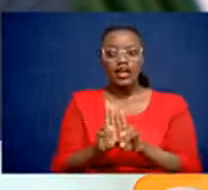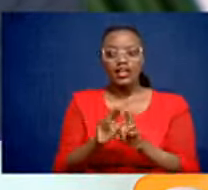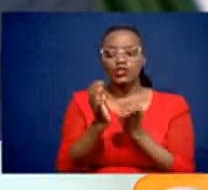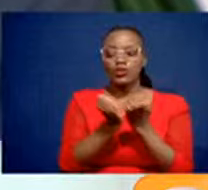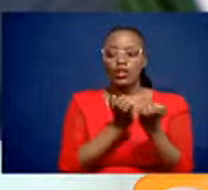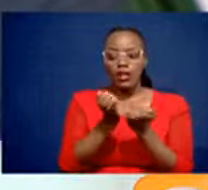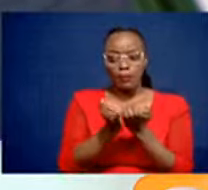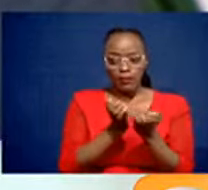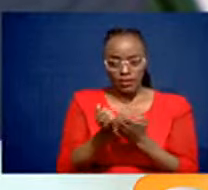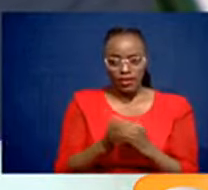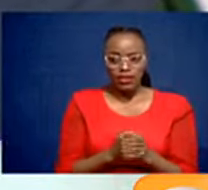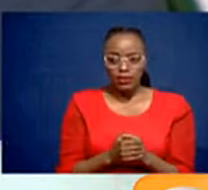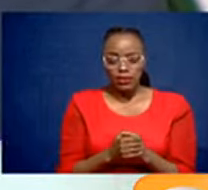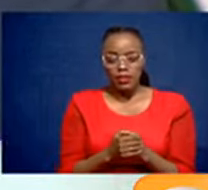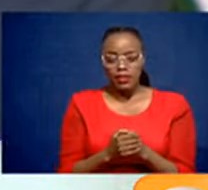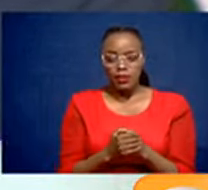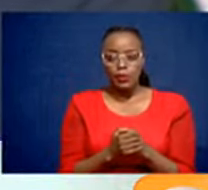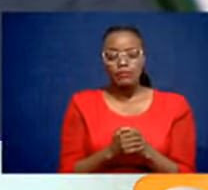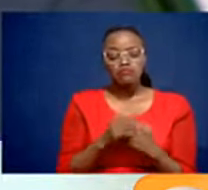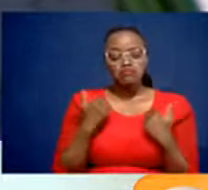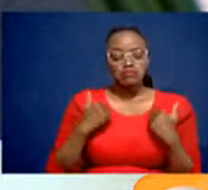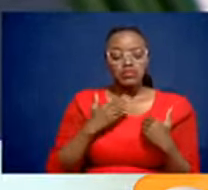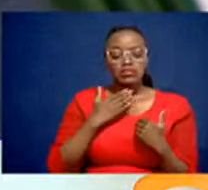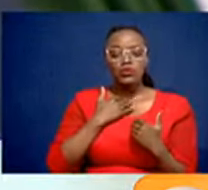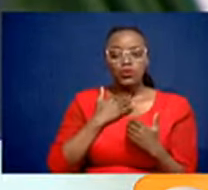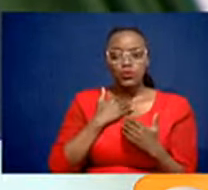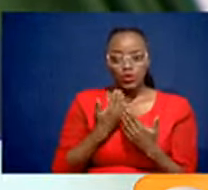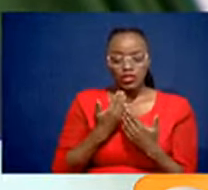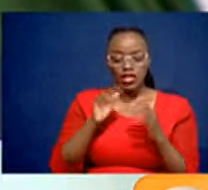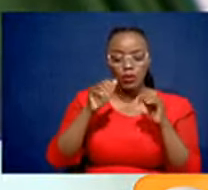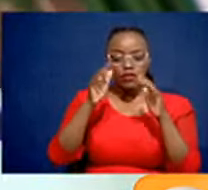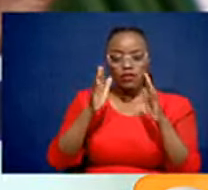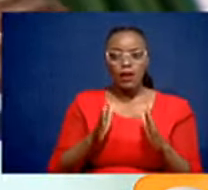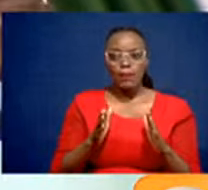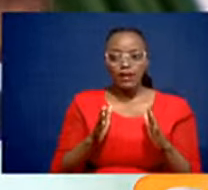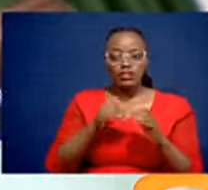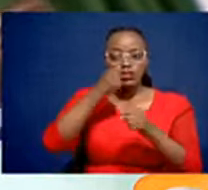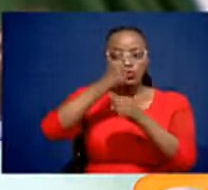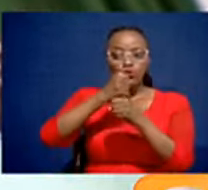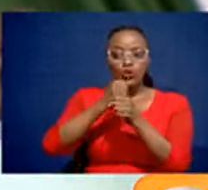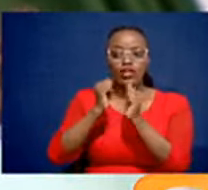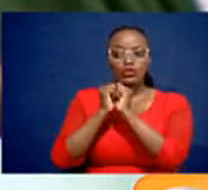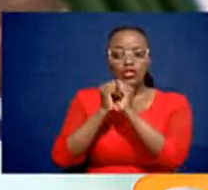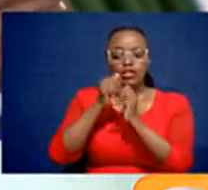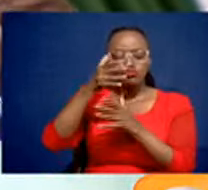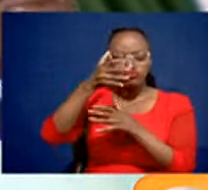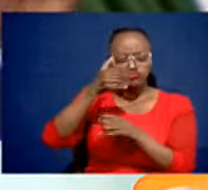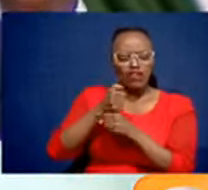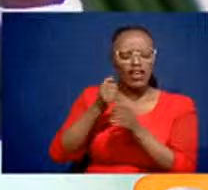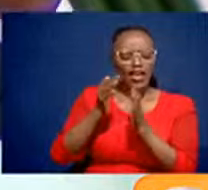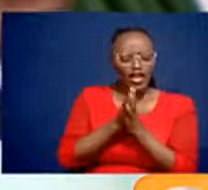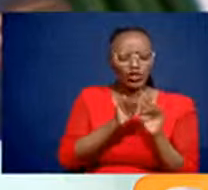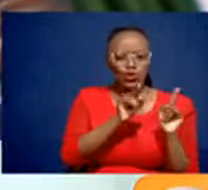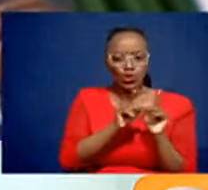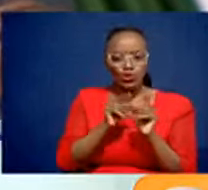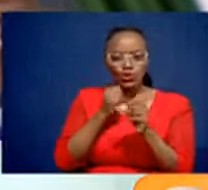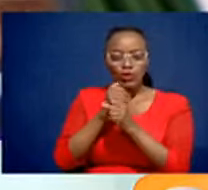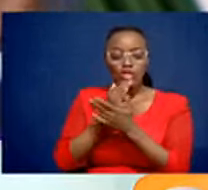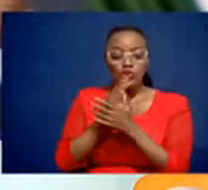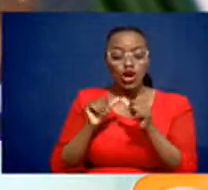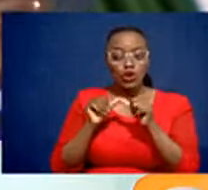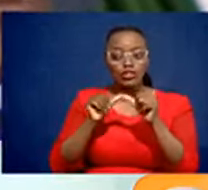trade. I want our livestock farmers to work with confidence and rest assured of